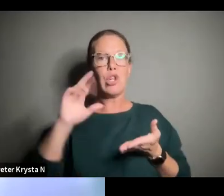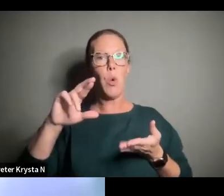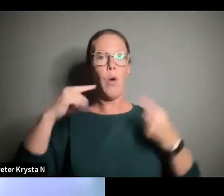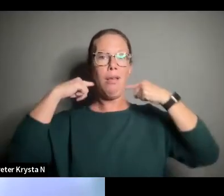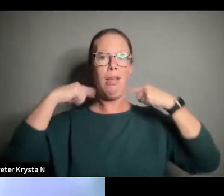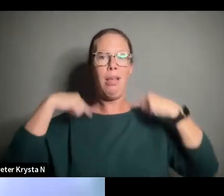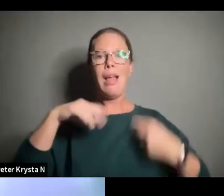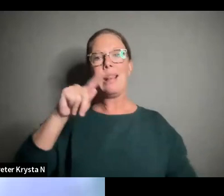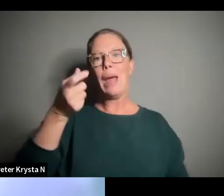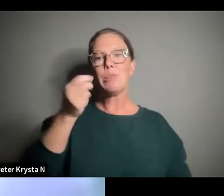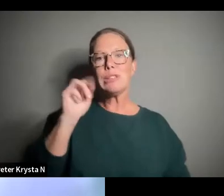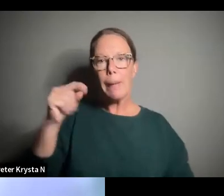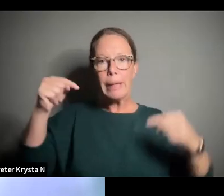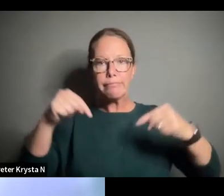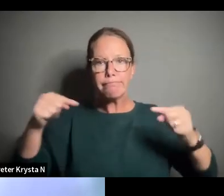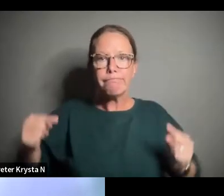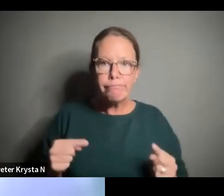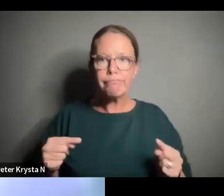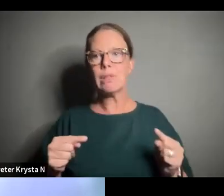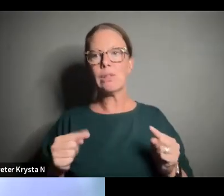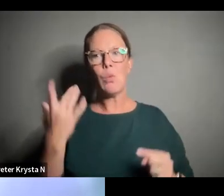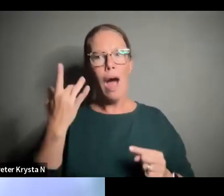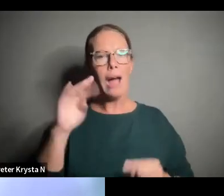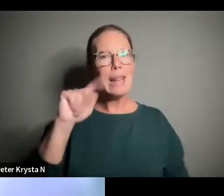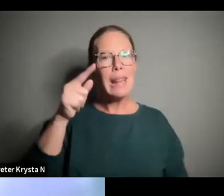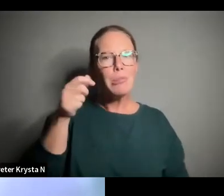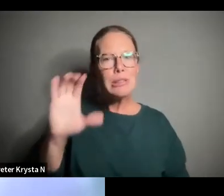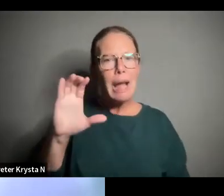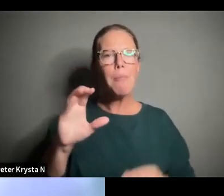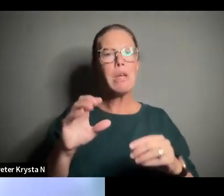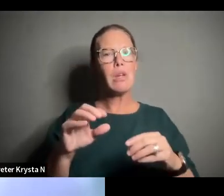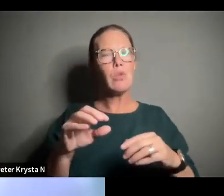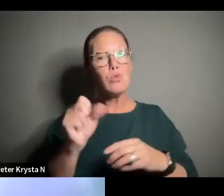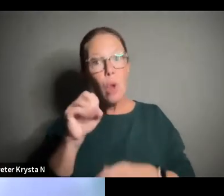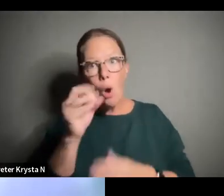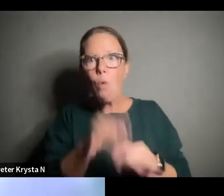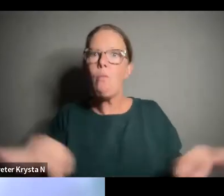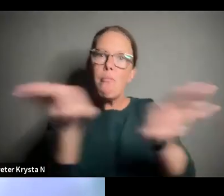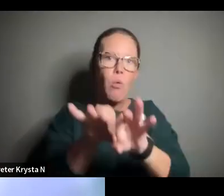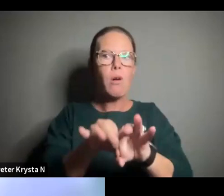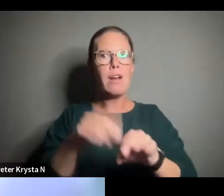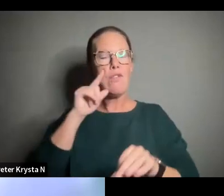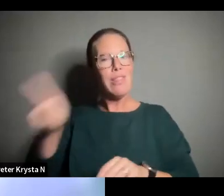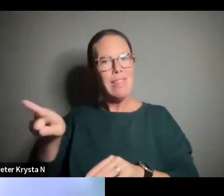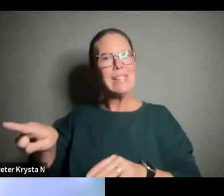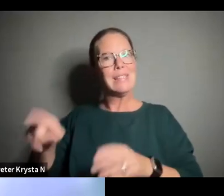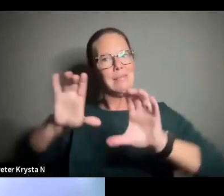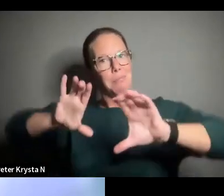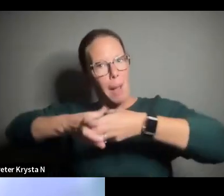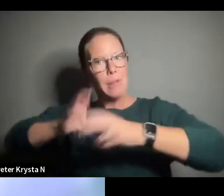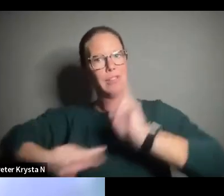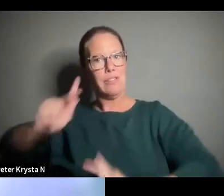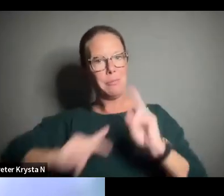So could you talk about why laparoscopic is so important, especially in this population and doing this